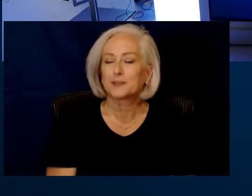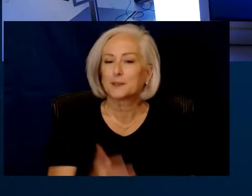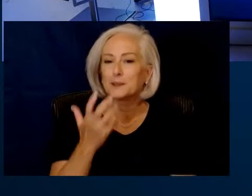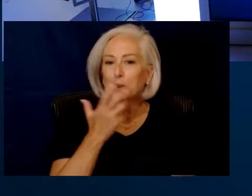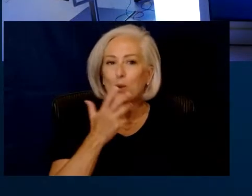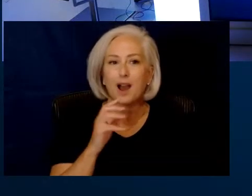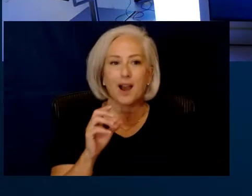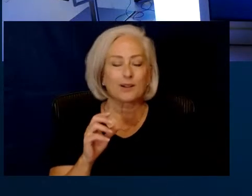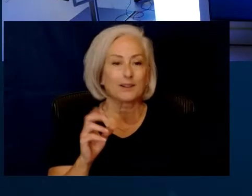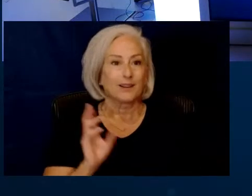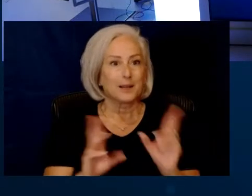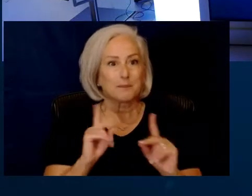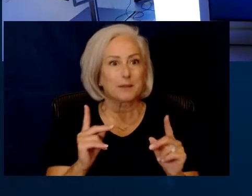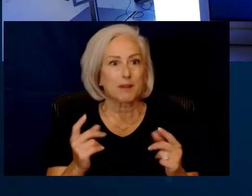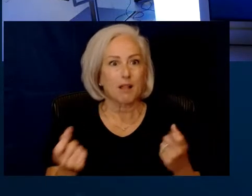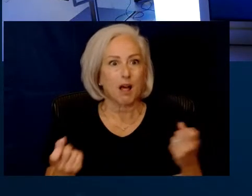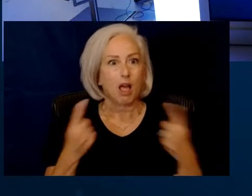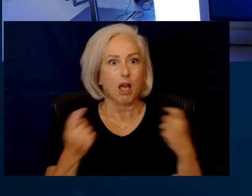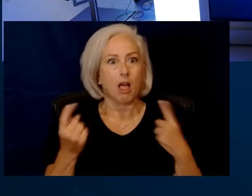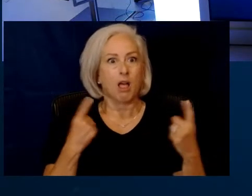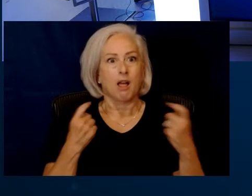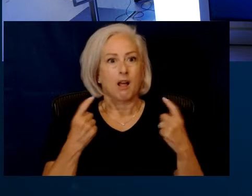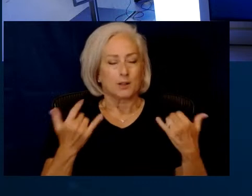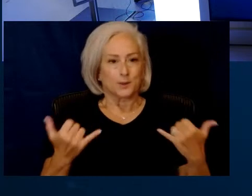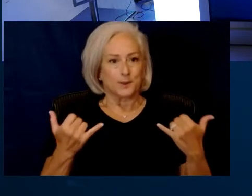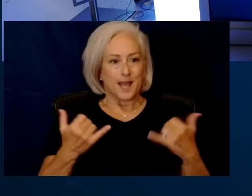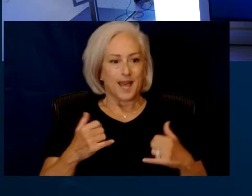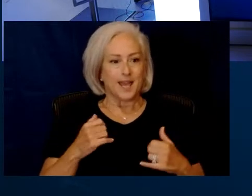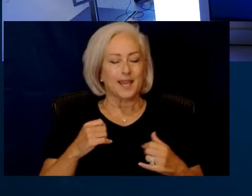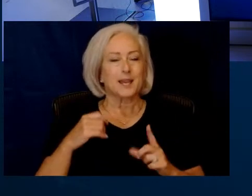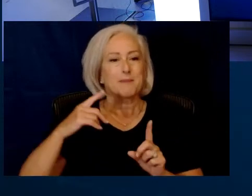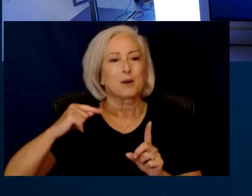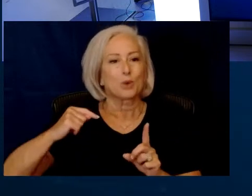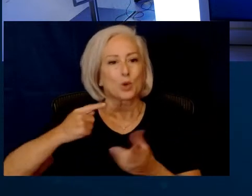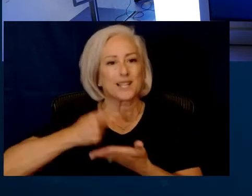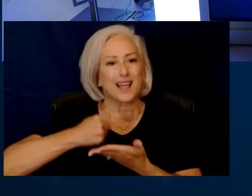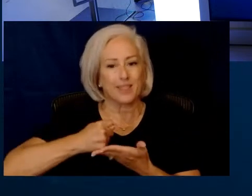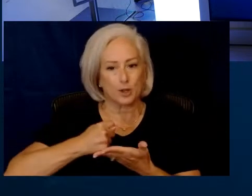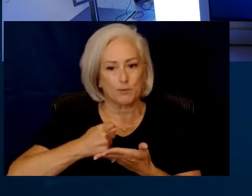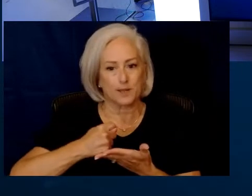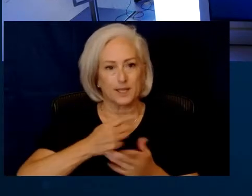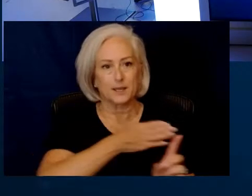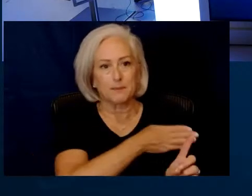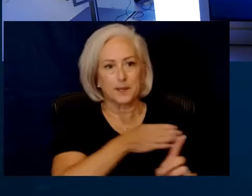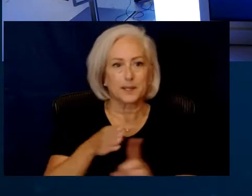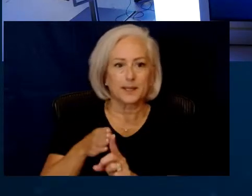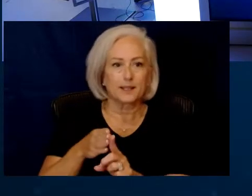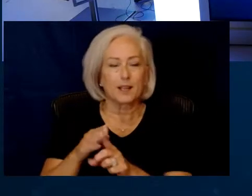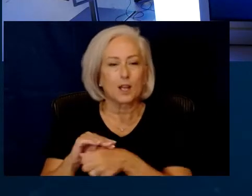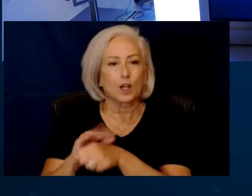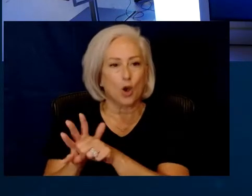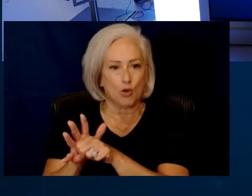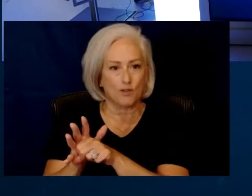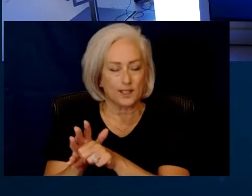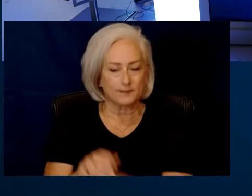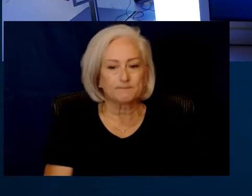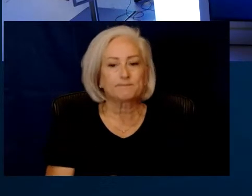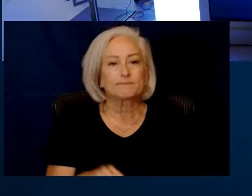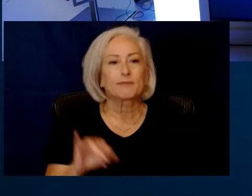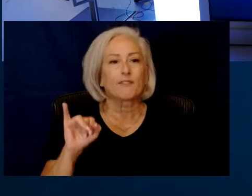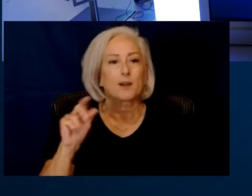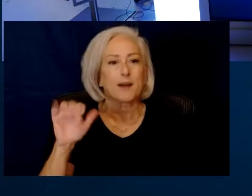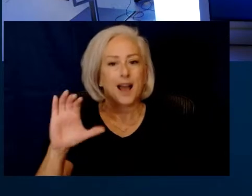really, they really have a lot of more questions about proton therapy. I do want to get to this quick one from Isaac about COVID because it's so